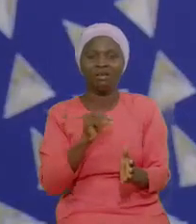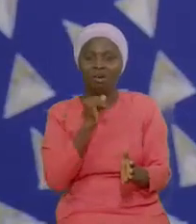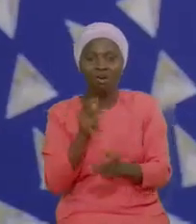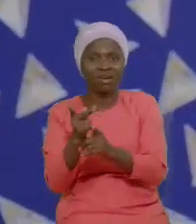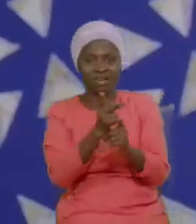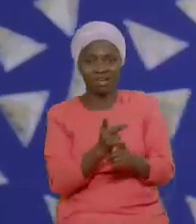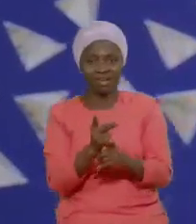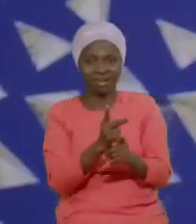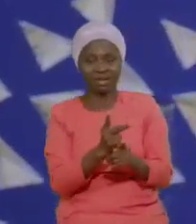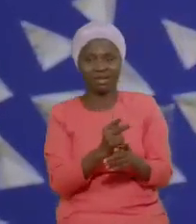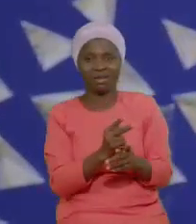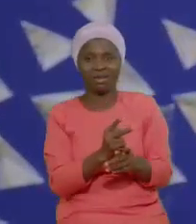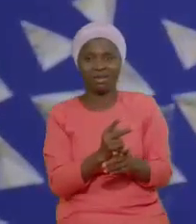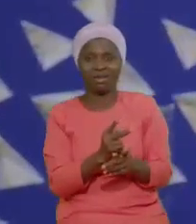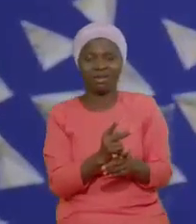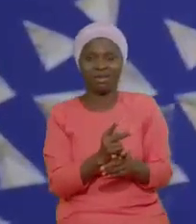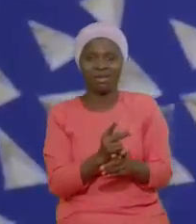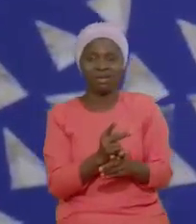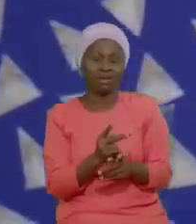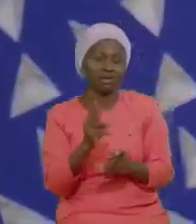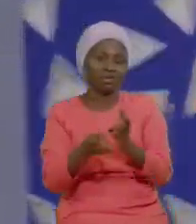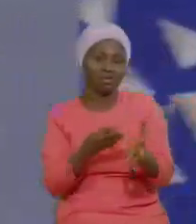The world that does not care.